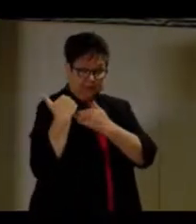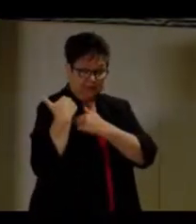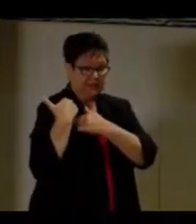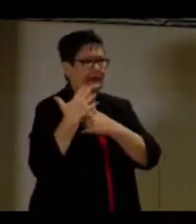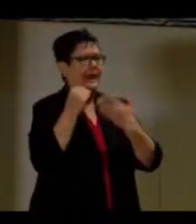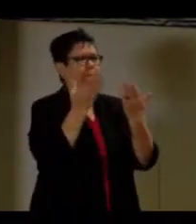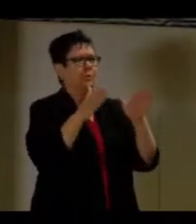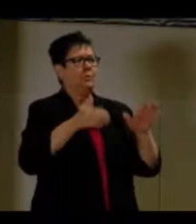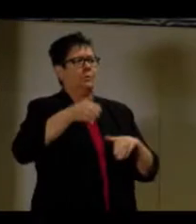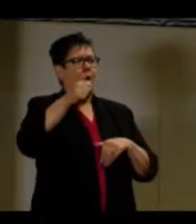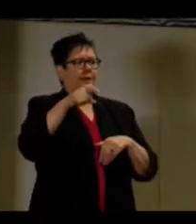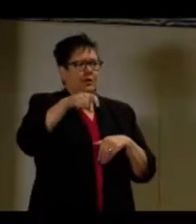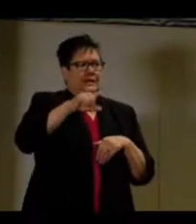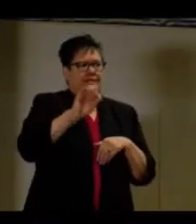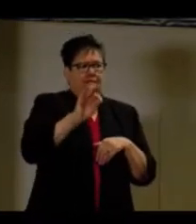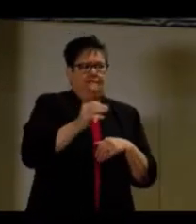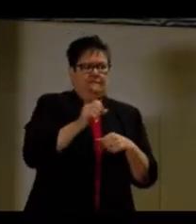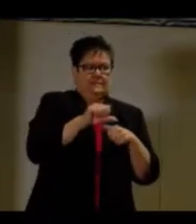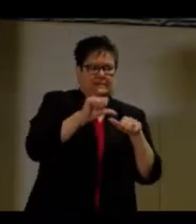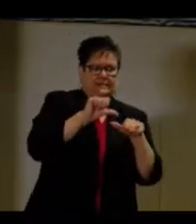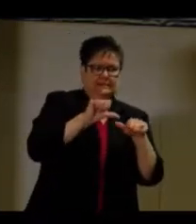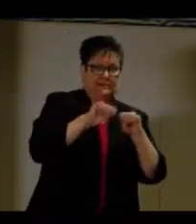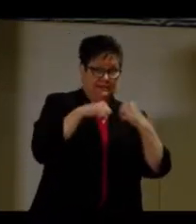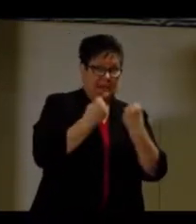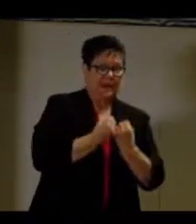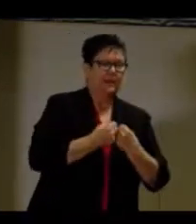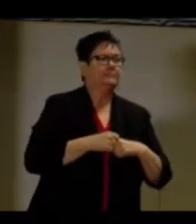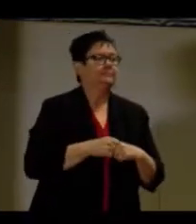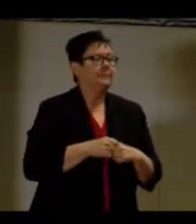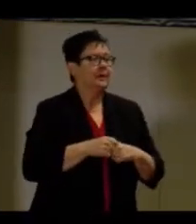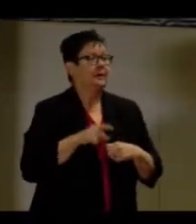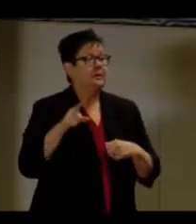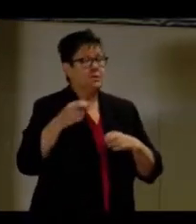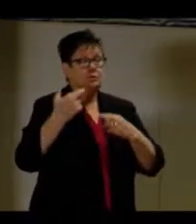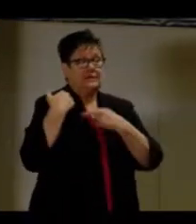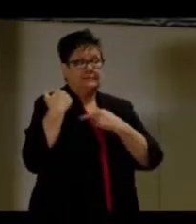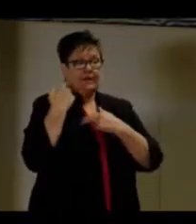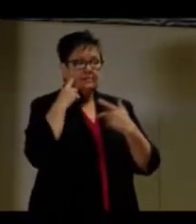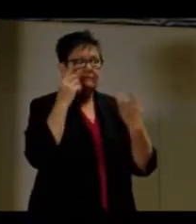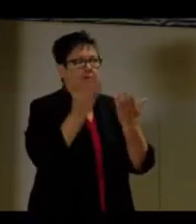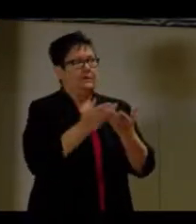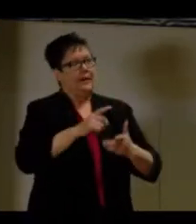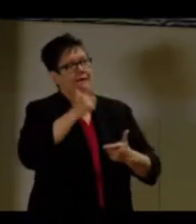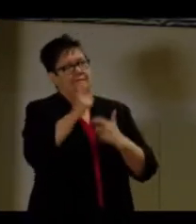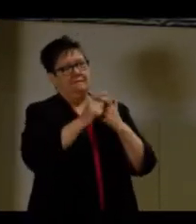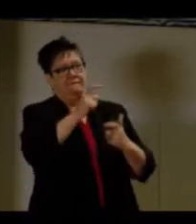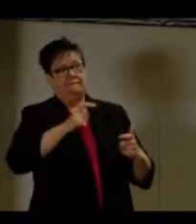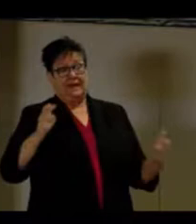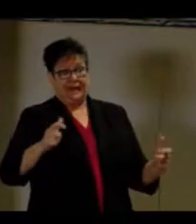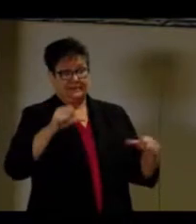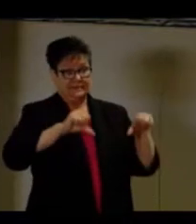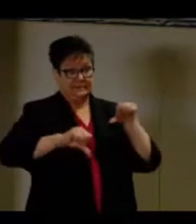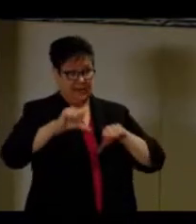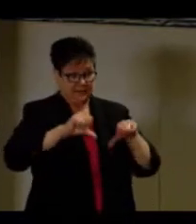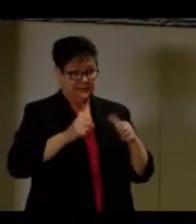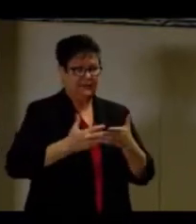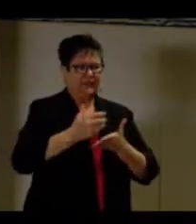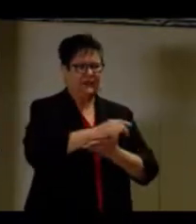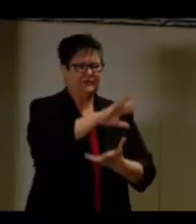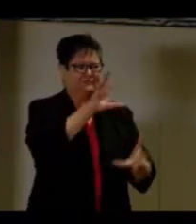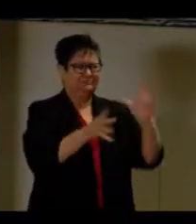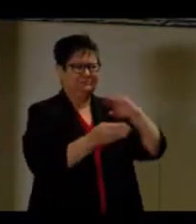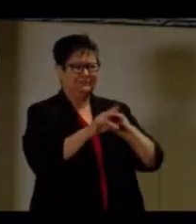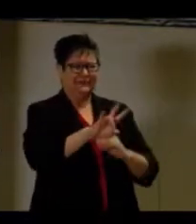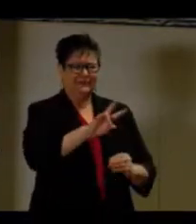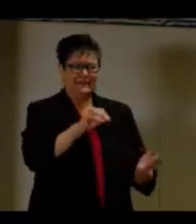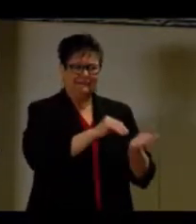needs of society. He's responsible for the museum's vast scientific collection of 70 million specimens